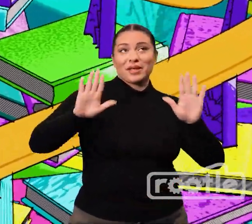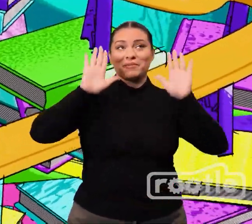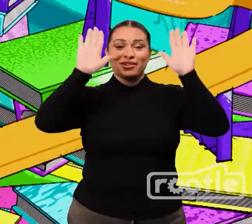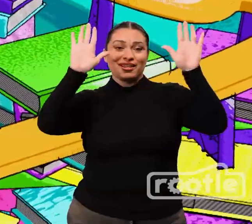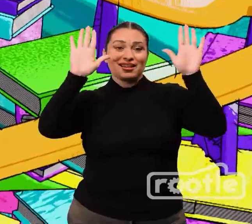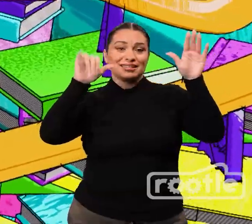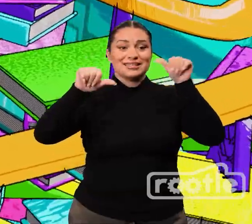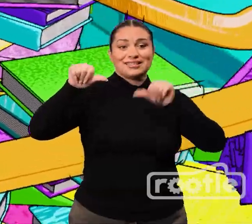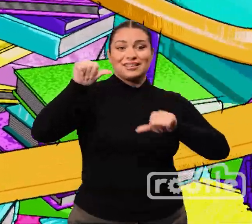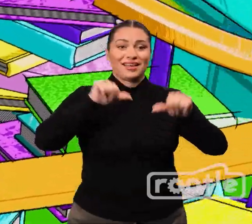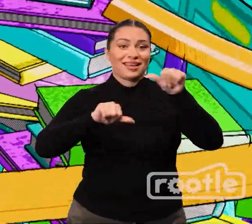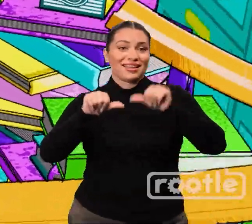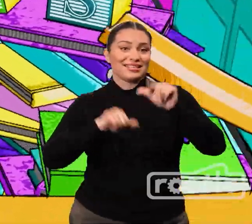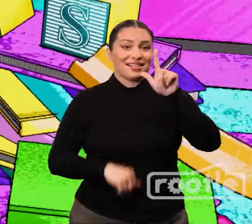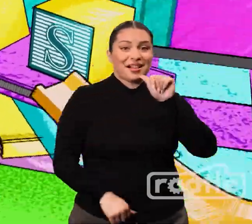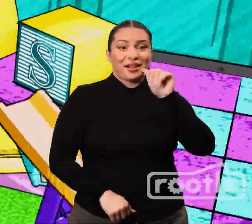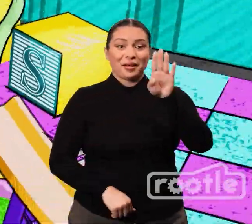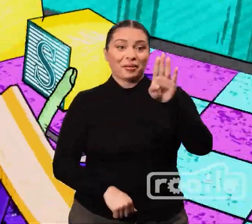Science